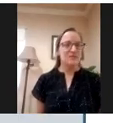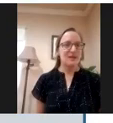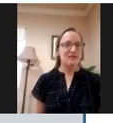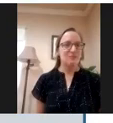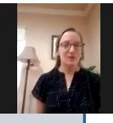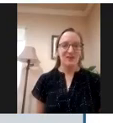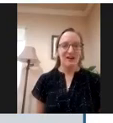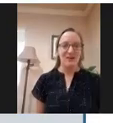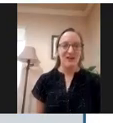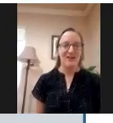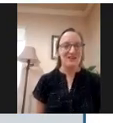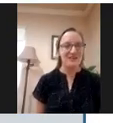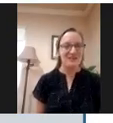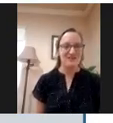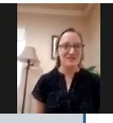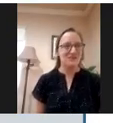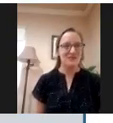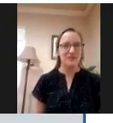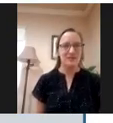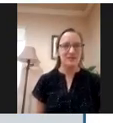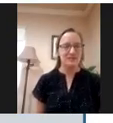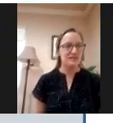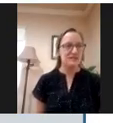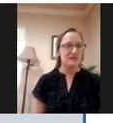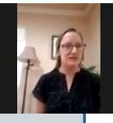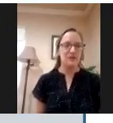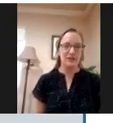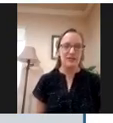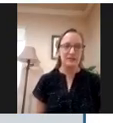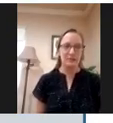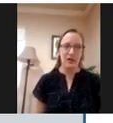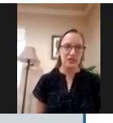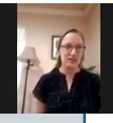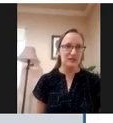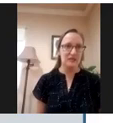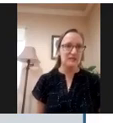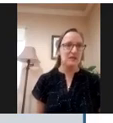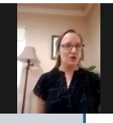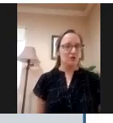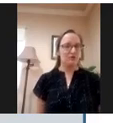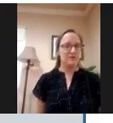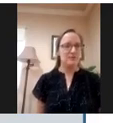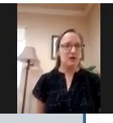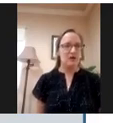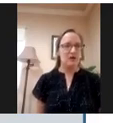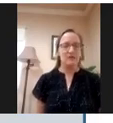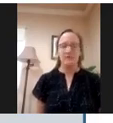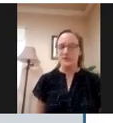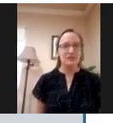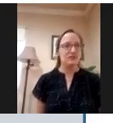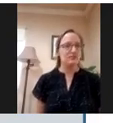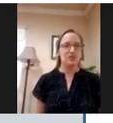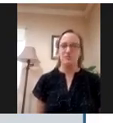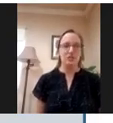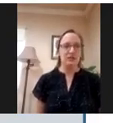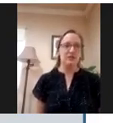So you might wonder how can you reach out to the Corps to request assistance to if you have an idea for a project like this. Well, the first thing